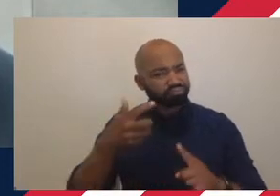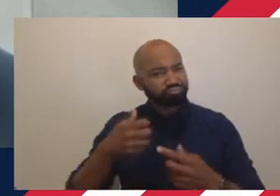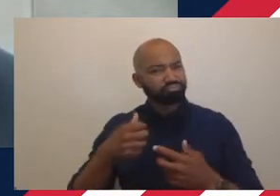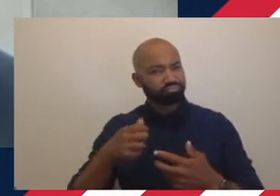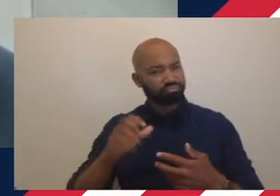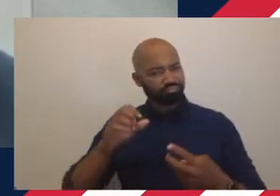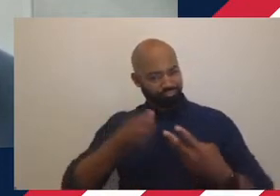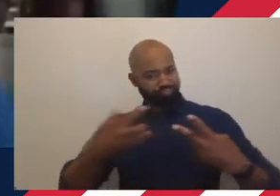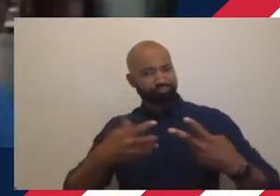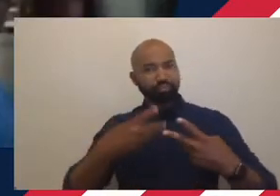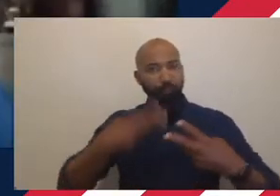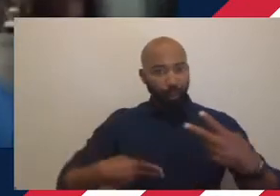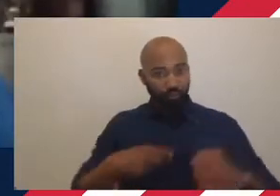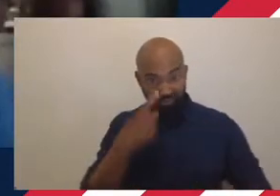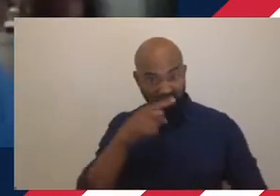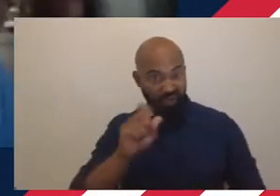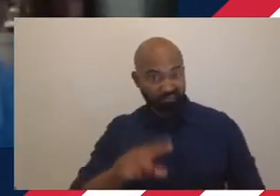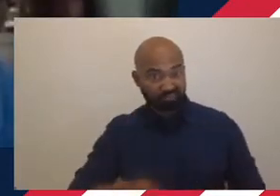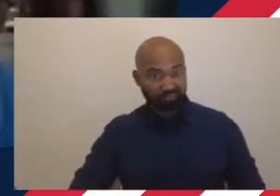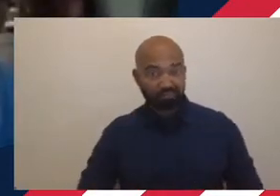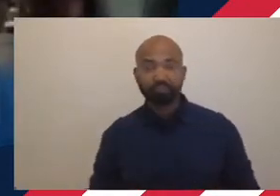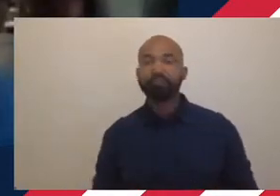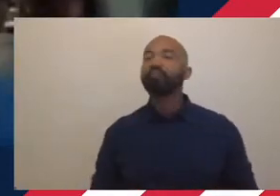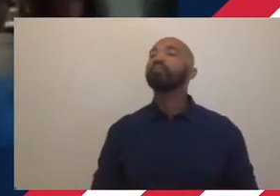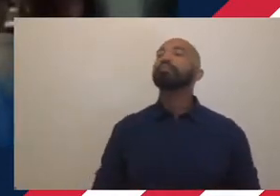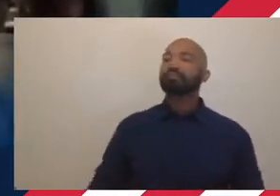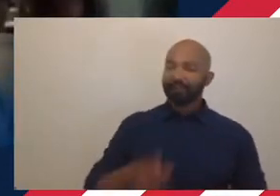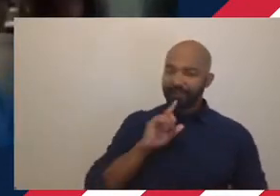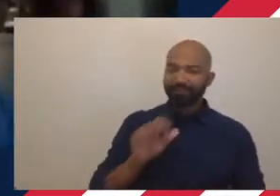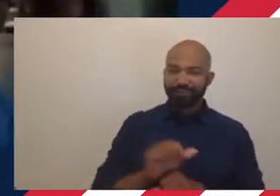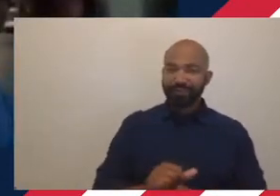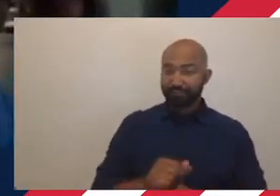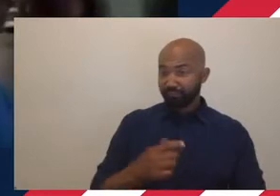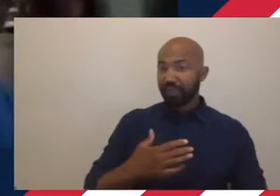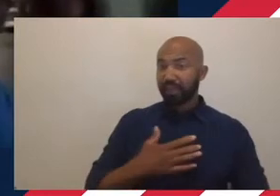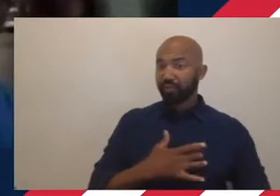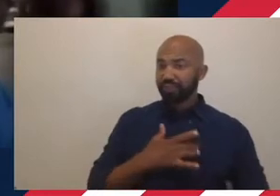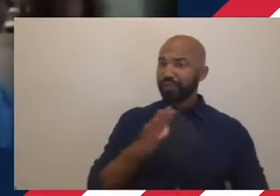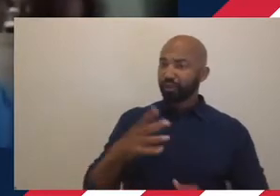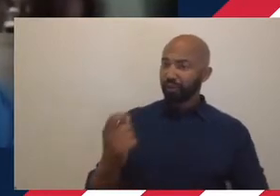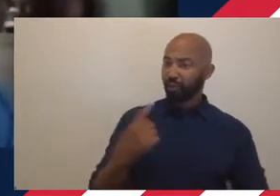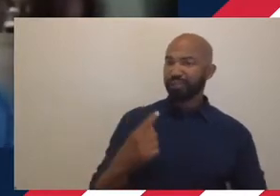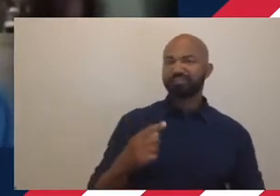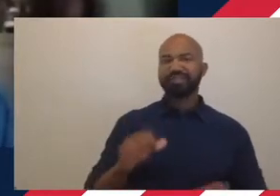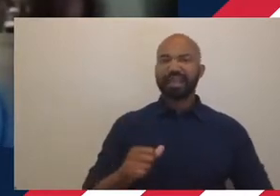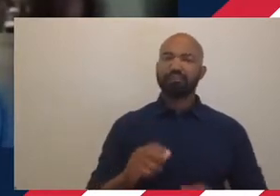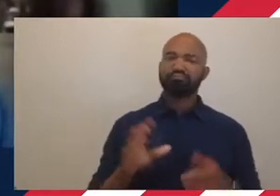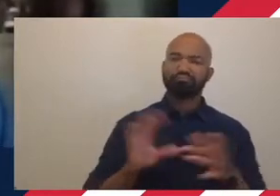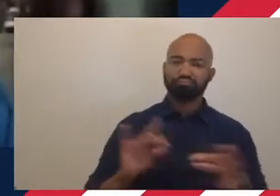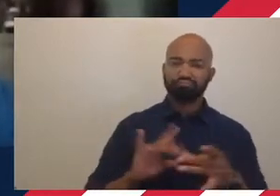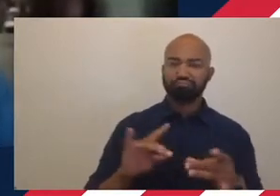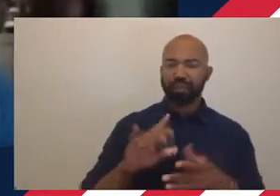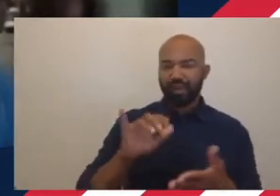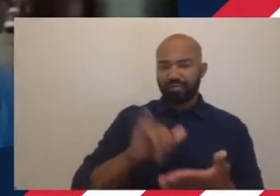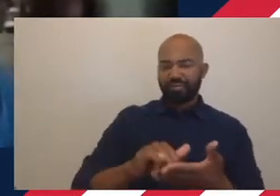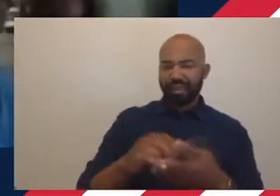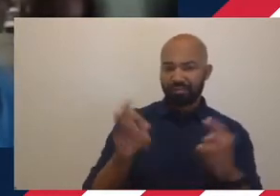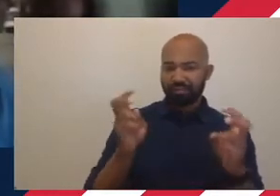as well. Absolutely. I appreciate that opportunity to just speak on that. I think many